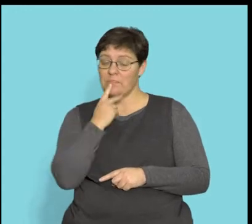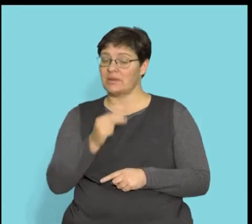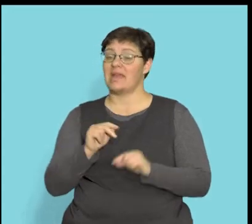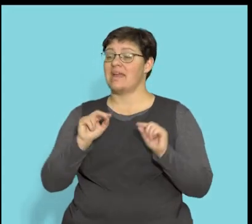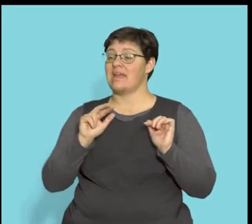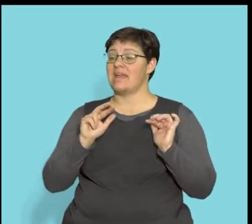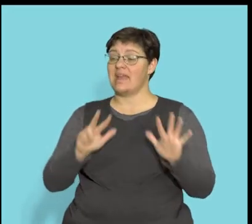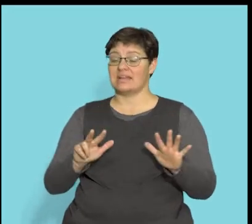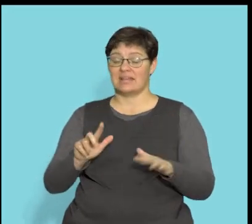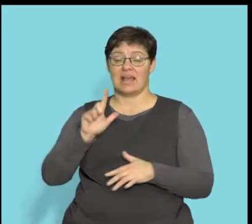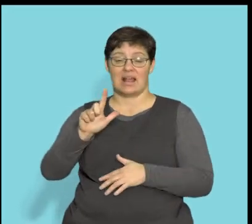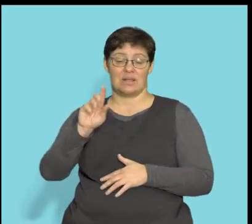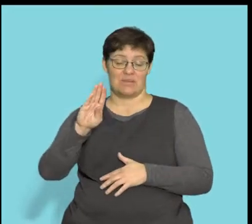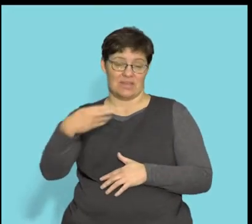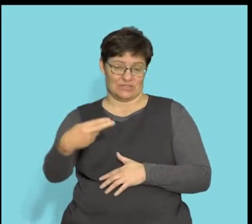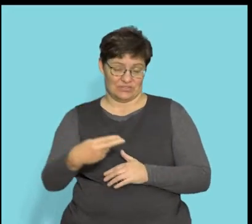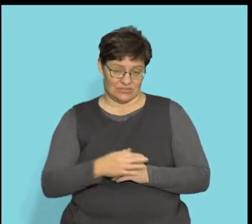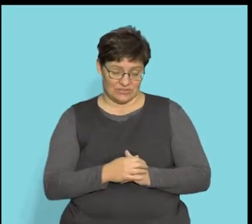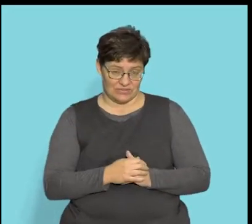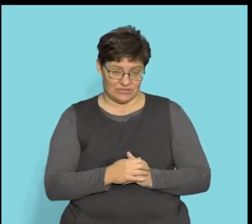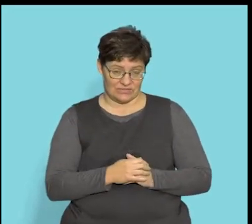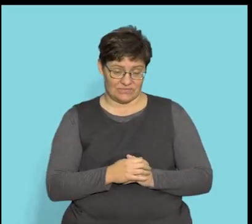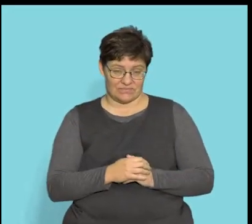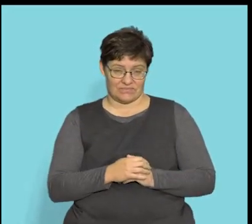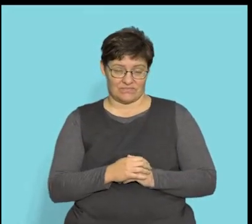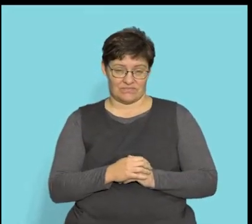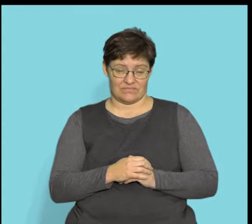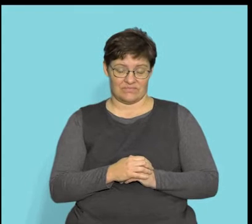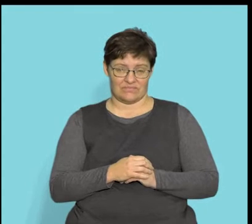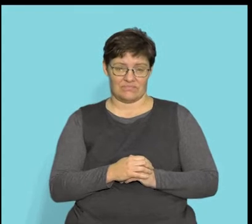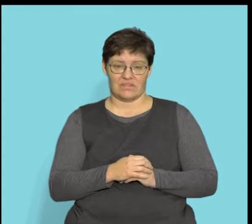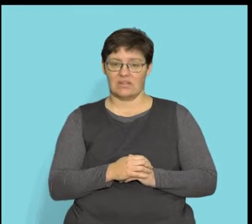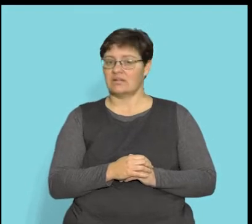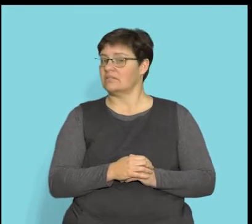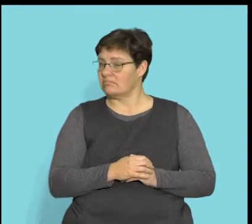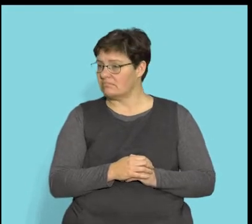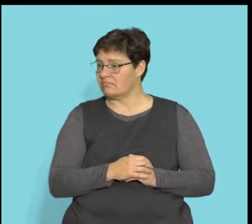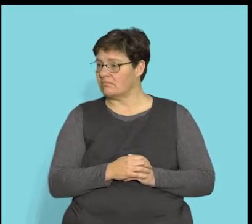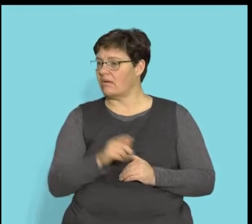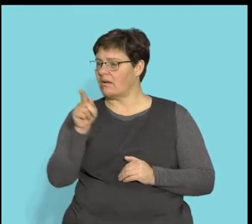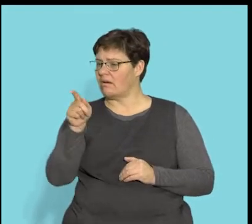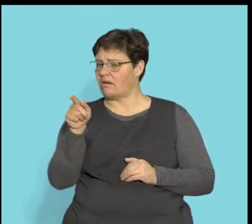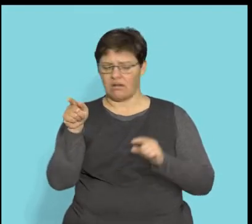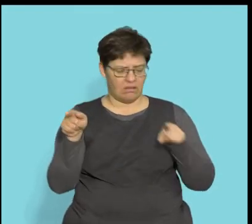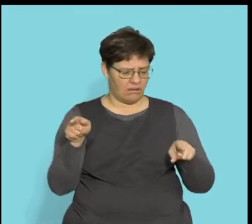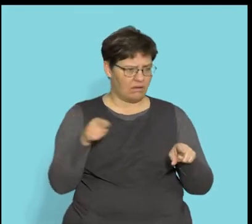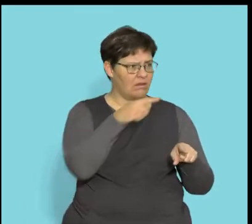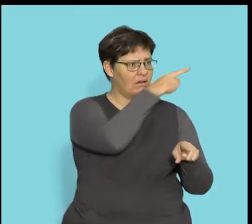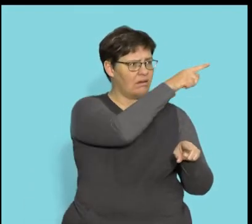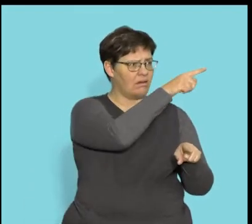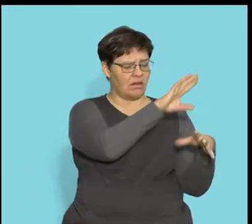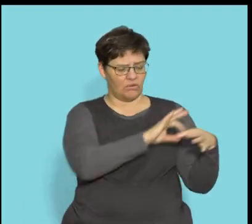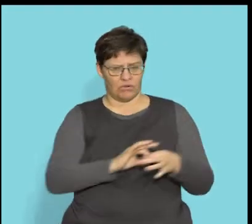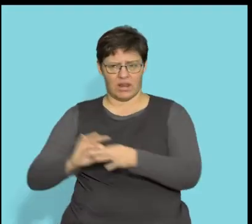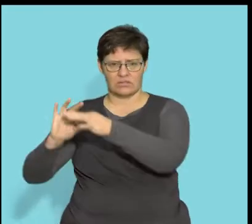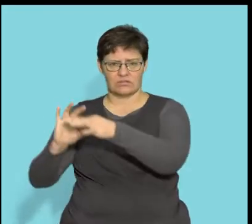gives me a result of 8 length times breadth times height. Also, everyone, I'm going to start asking if you see